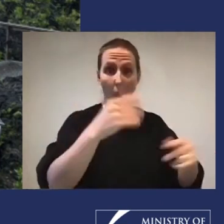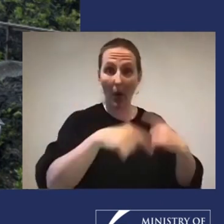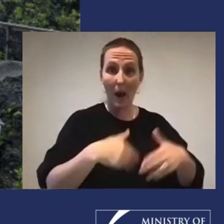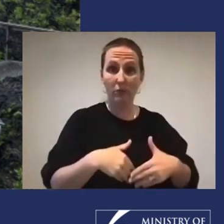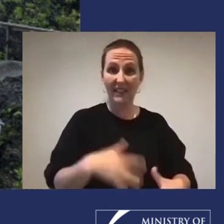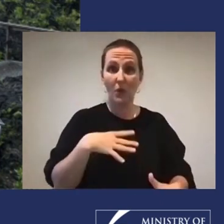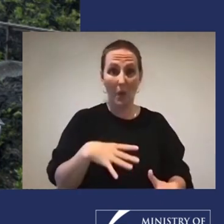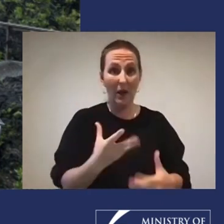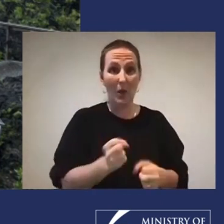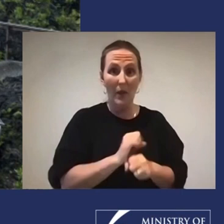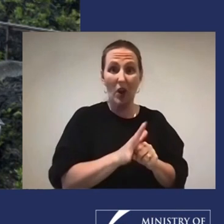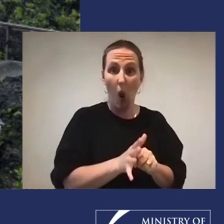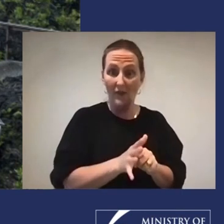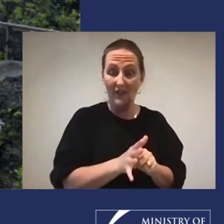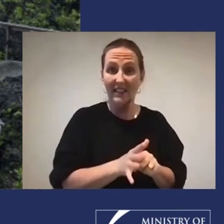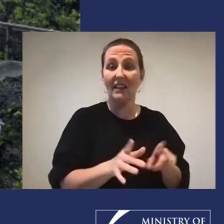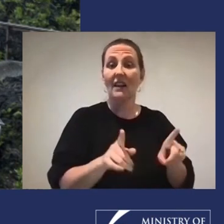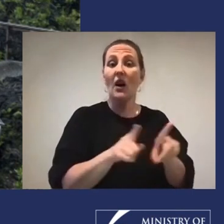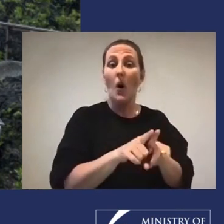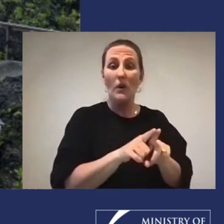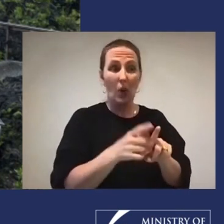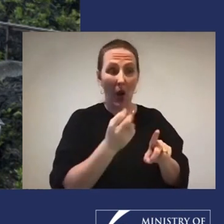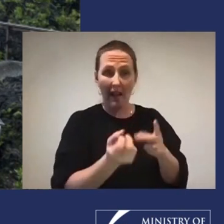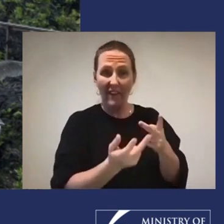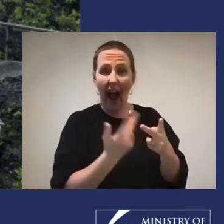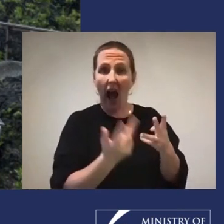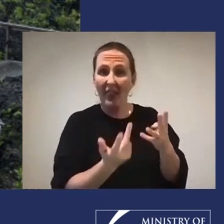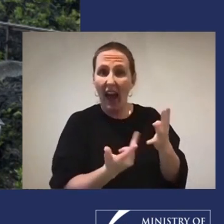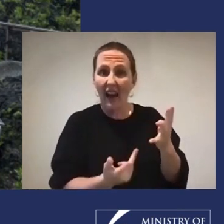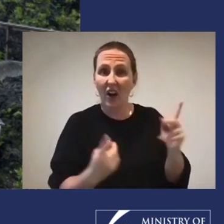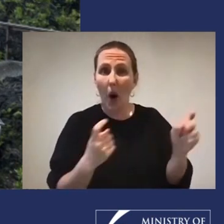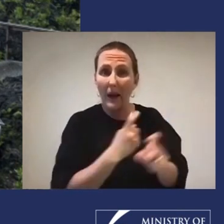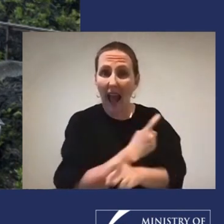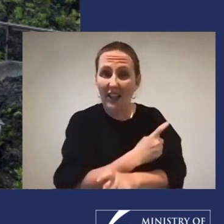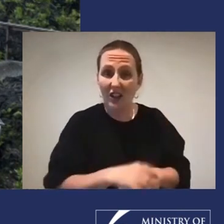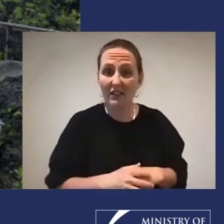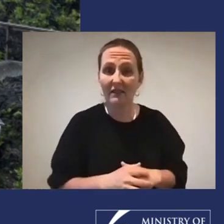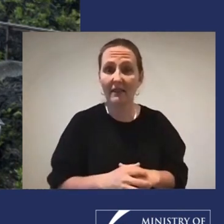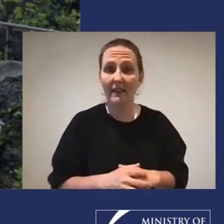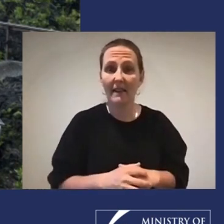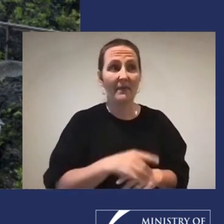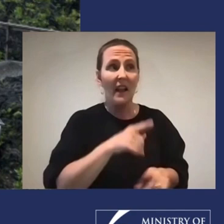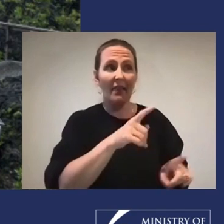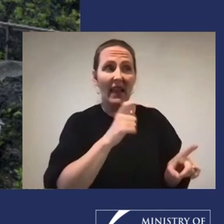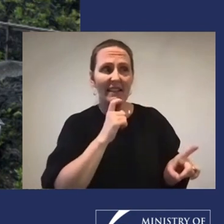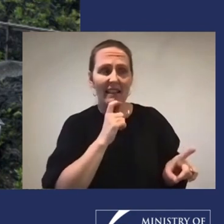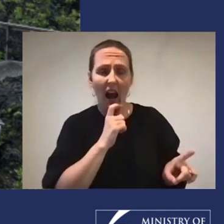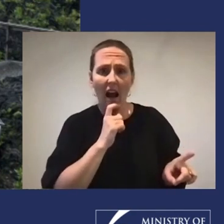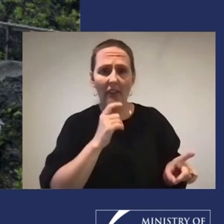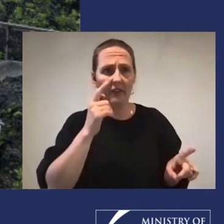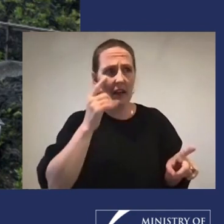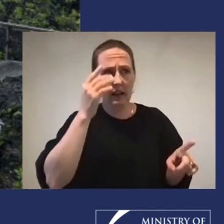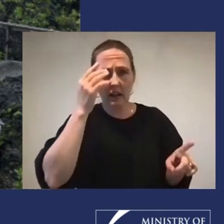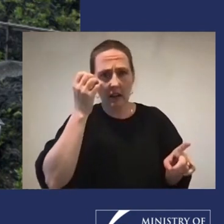COVID, who also may have other comorbidities, may not sort of appreciate how unwell and how